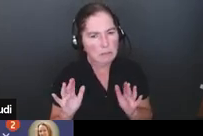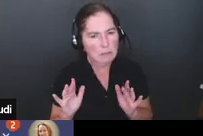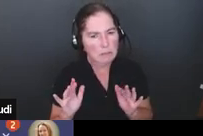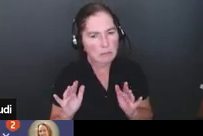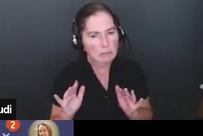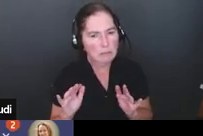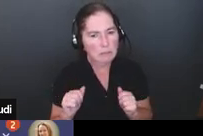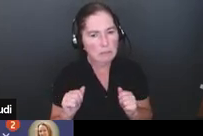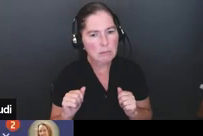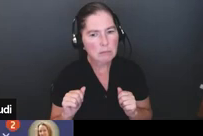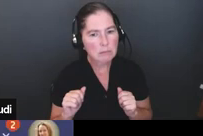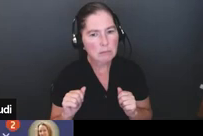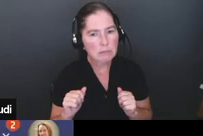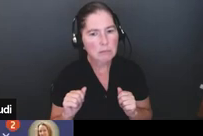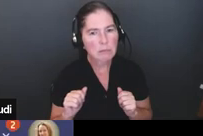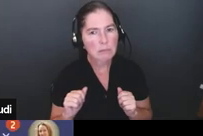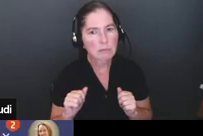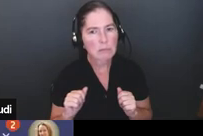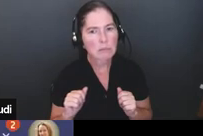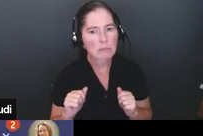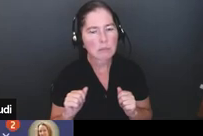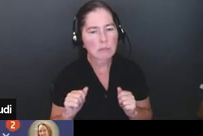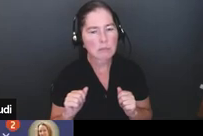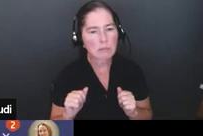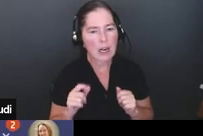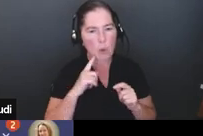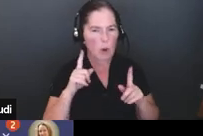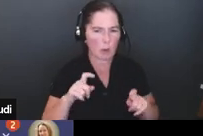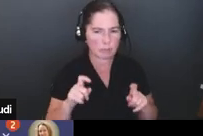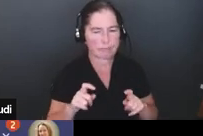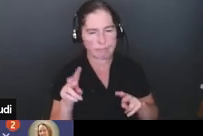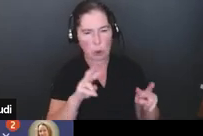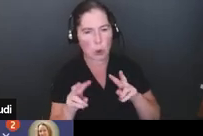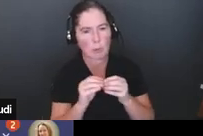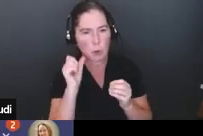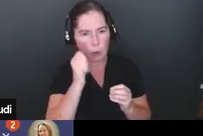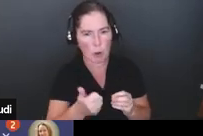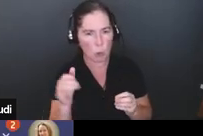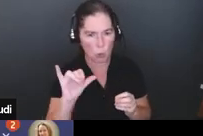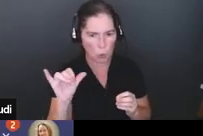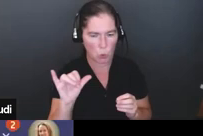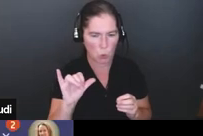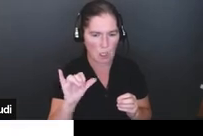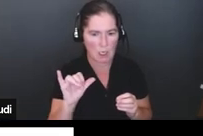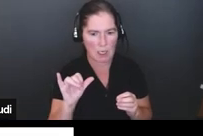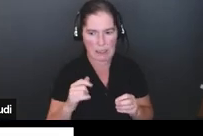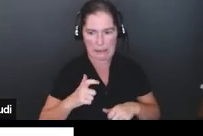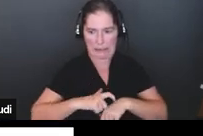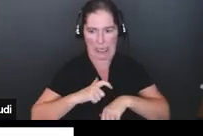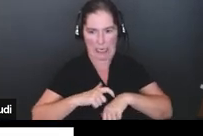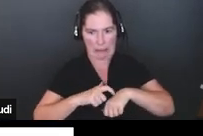Jeff and complete an assignment as well, but we will do that again tomorrow as I'm looking at our